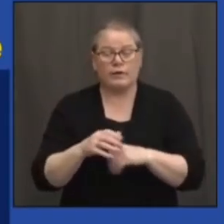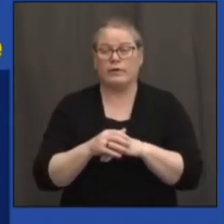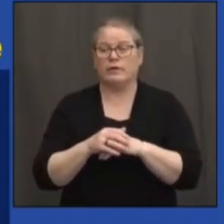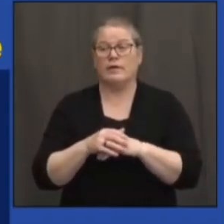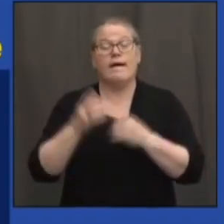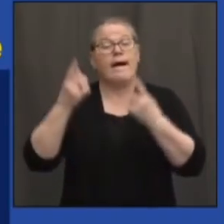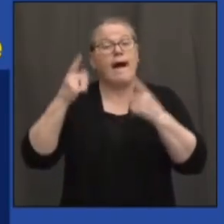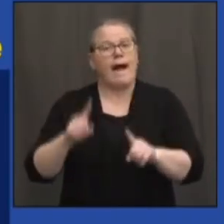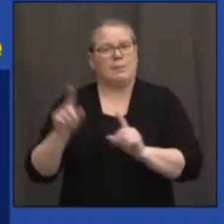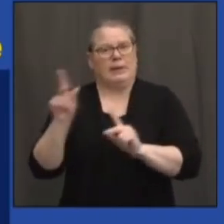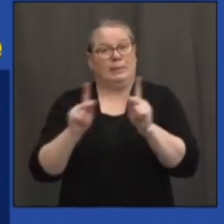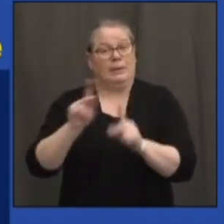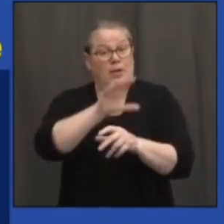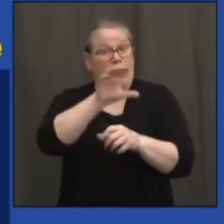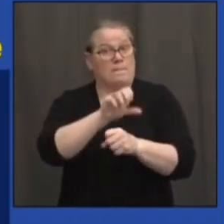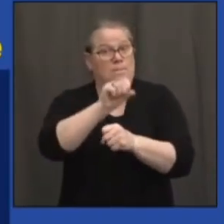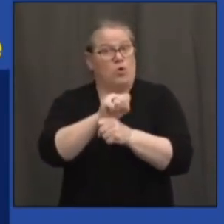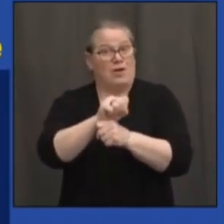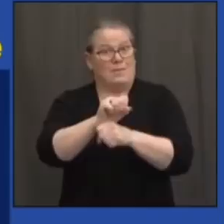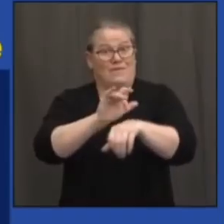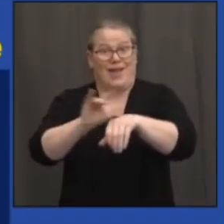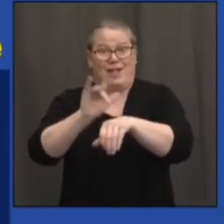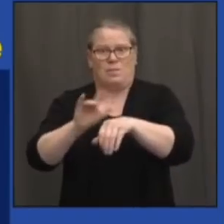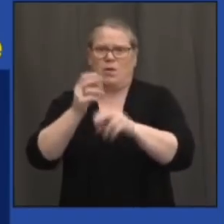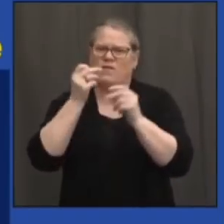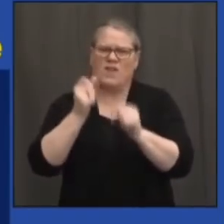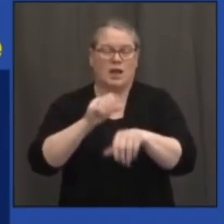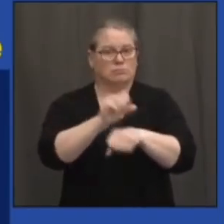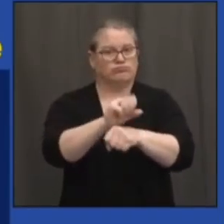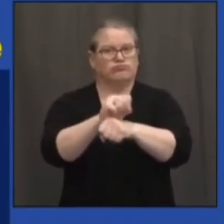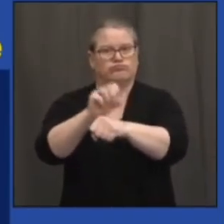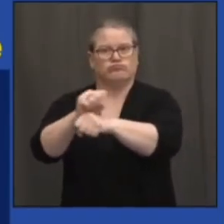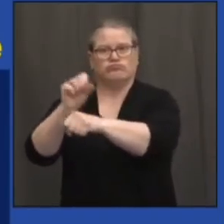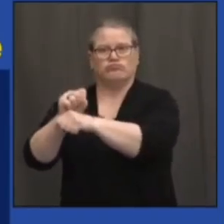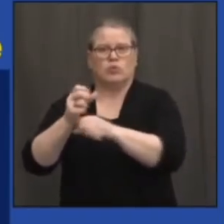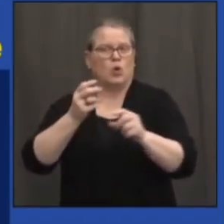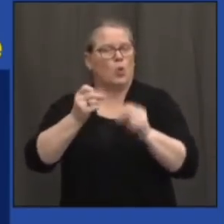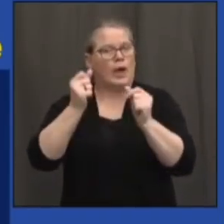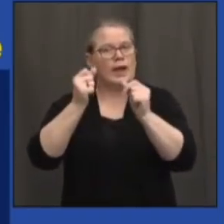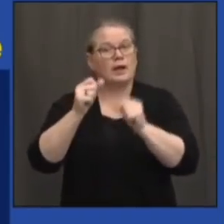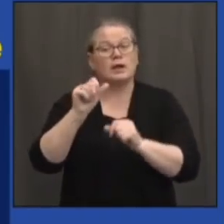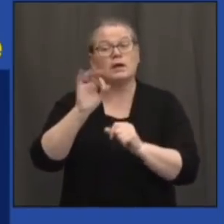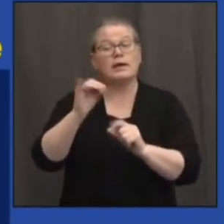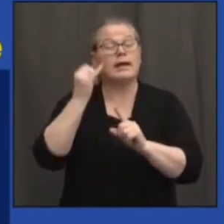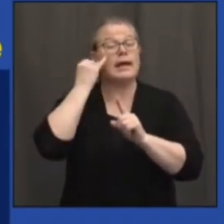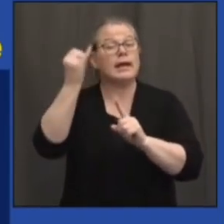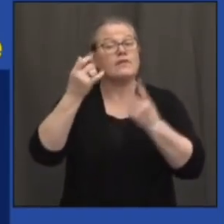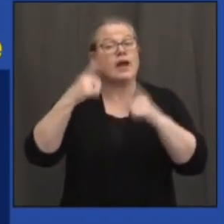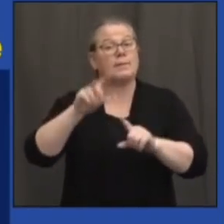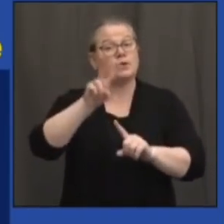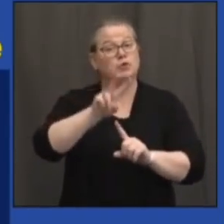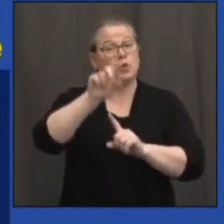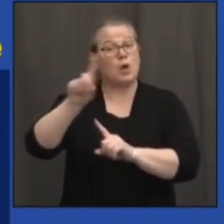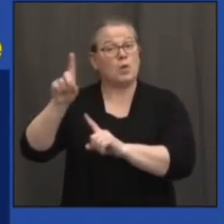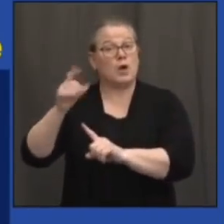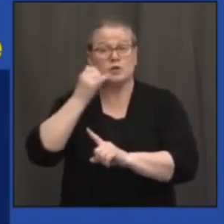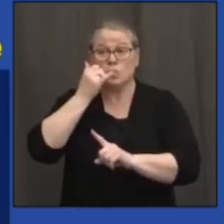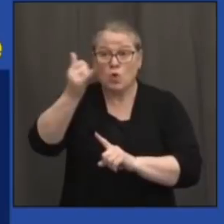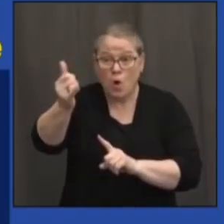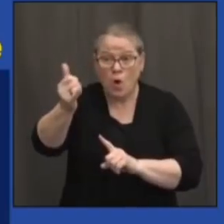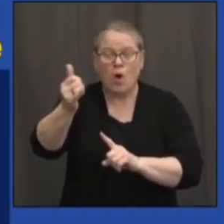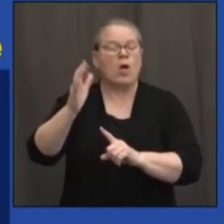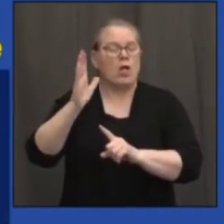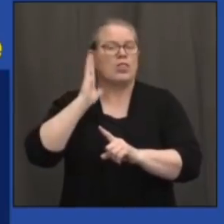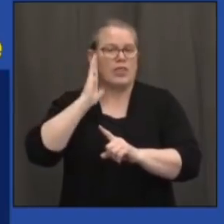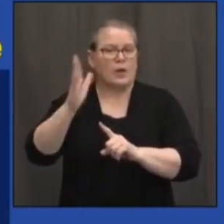quickly within a few hours. If you called 211, you're still going to be getting some calls back, over the